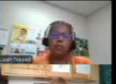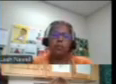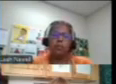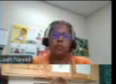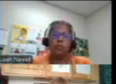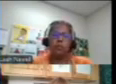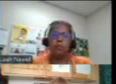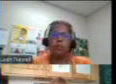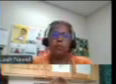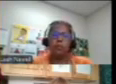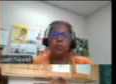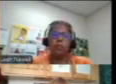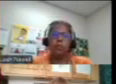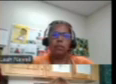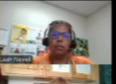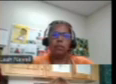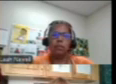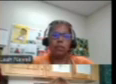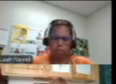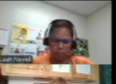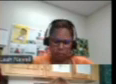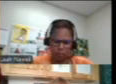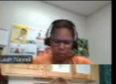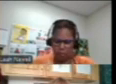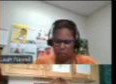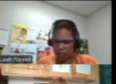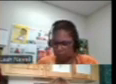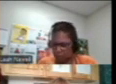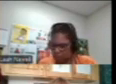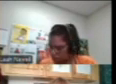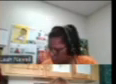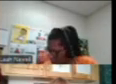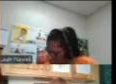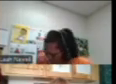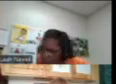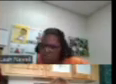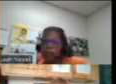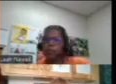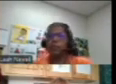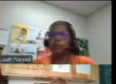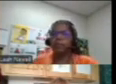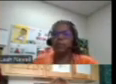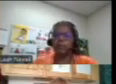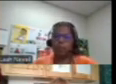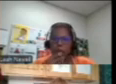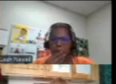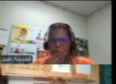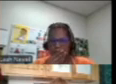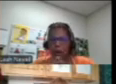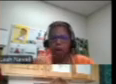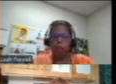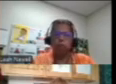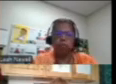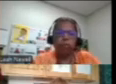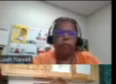And along the line, of course, you know, people get tired, you know, they get discouraged and they stopped